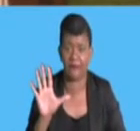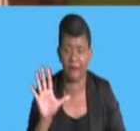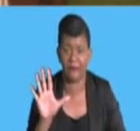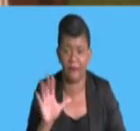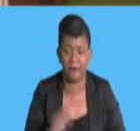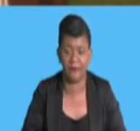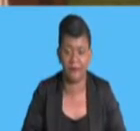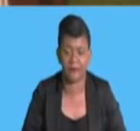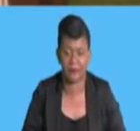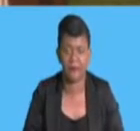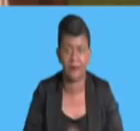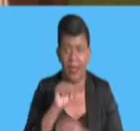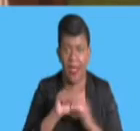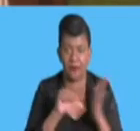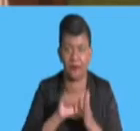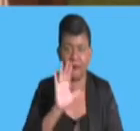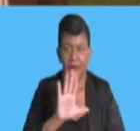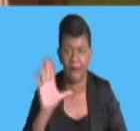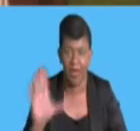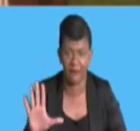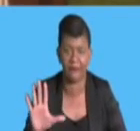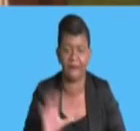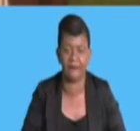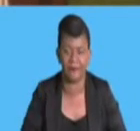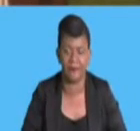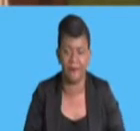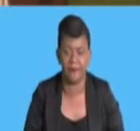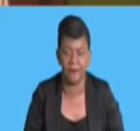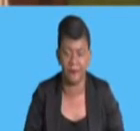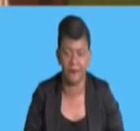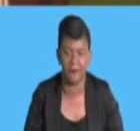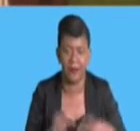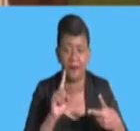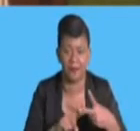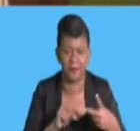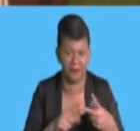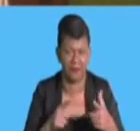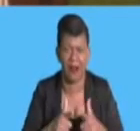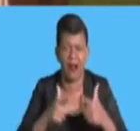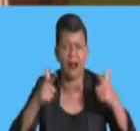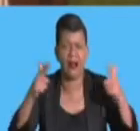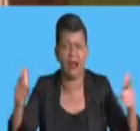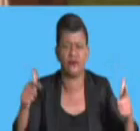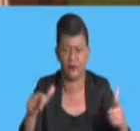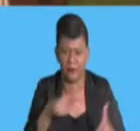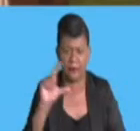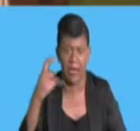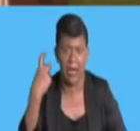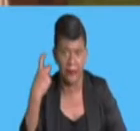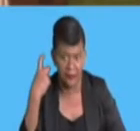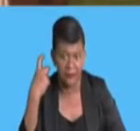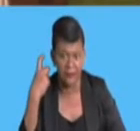the personal emoluments allocations across all heads. 2, larger classes. This is an existing problem.